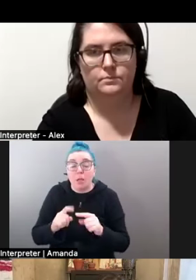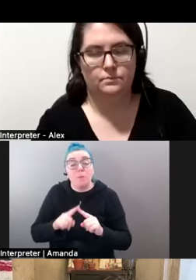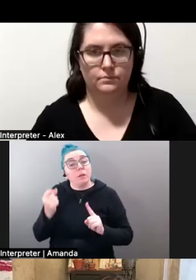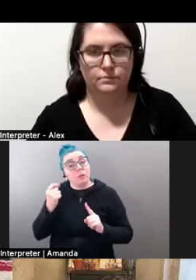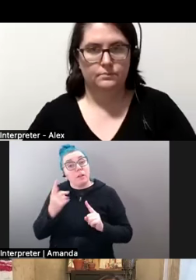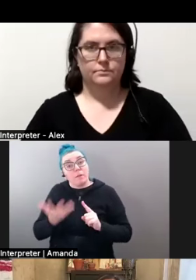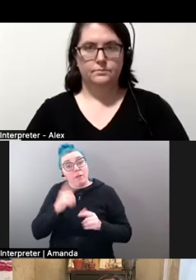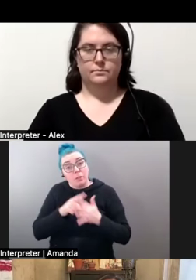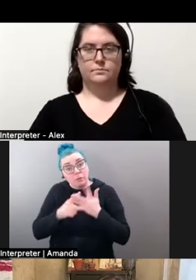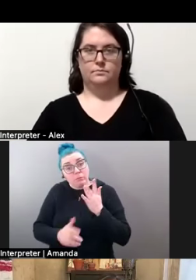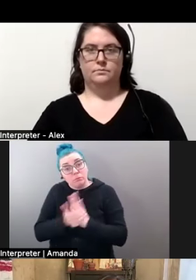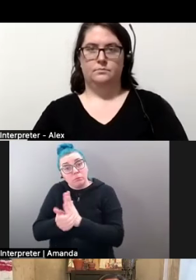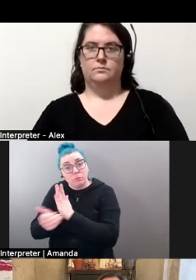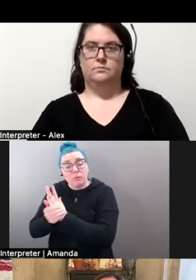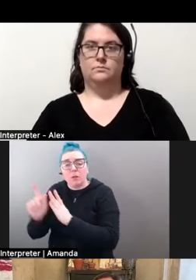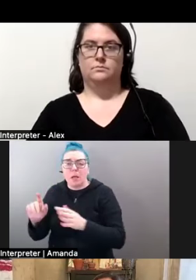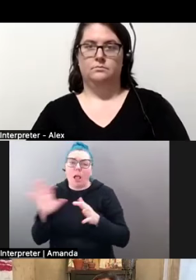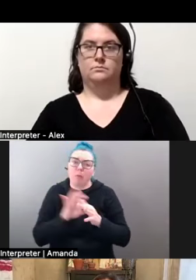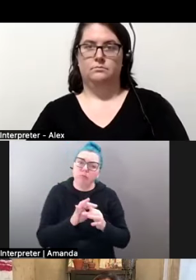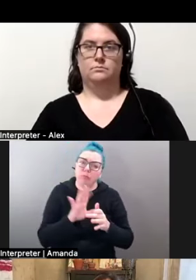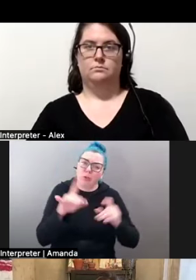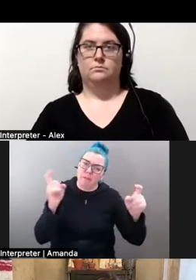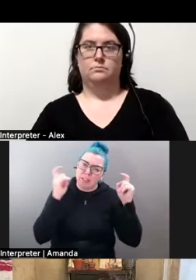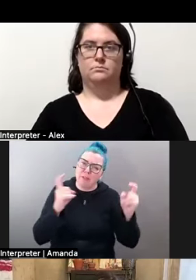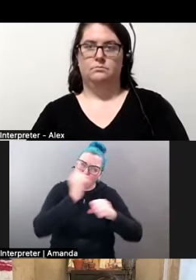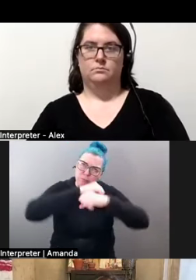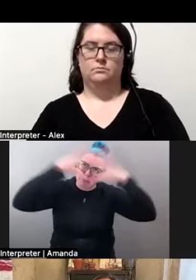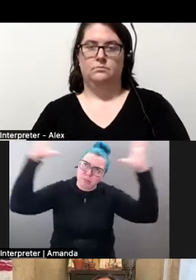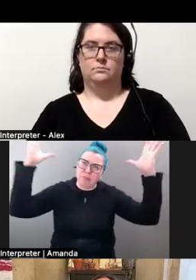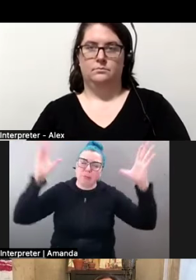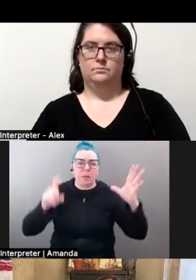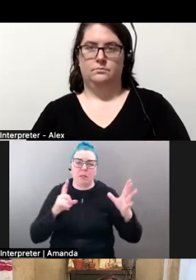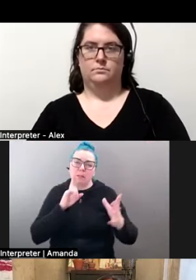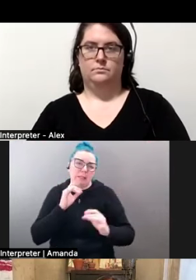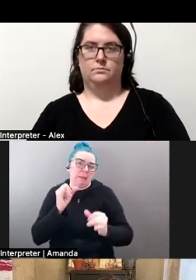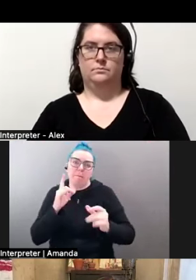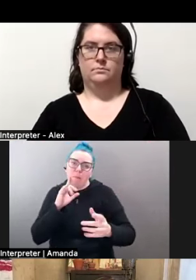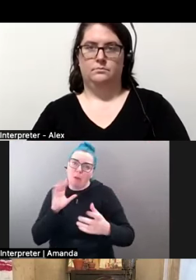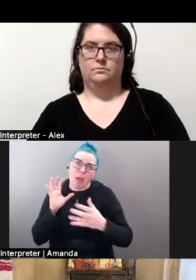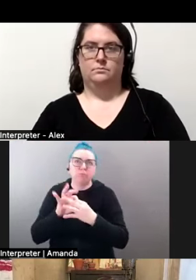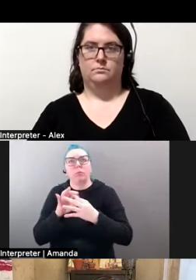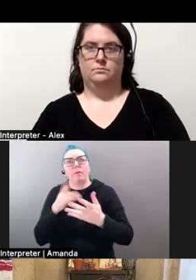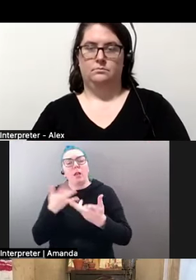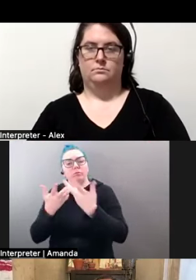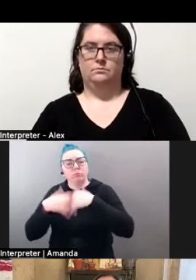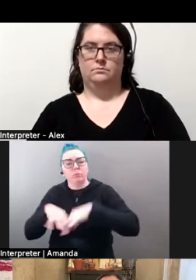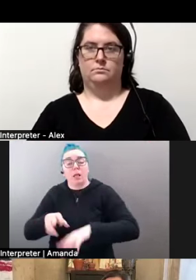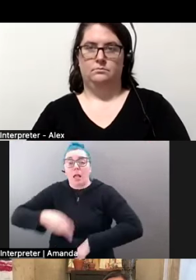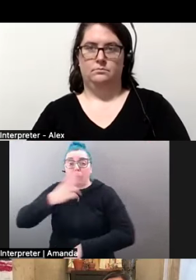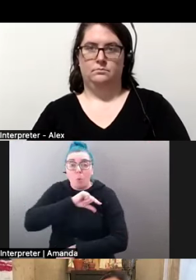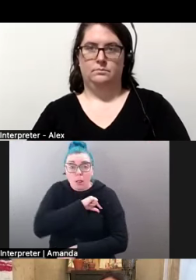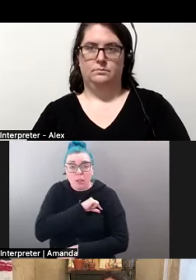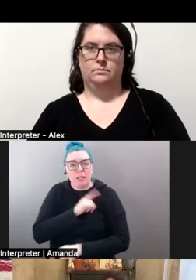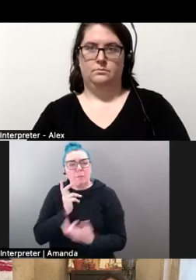past work can be submitted to demonstrate your artistic merit or style. They should be high quality and impactful, and